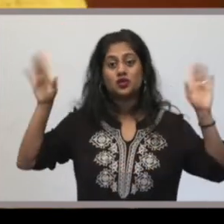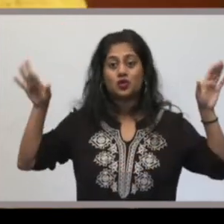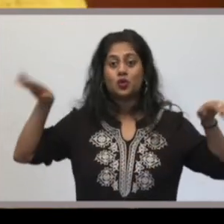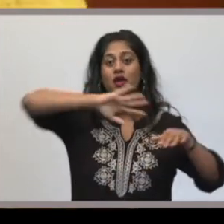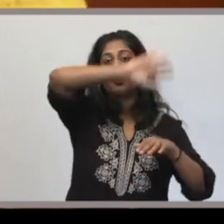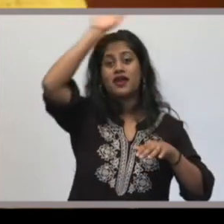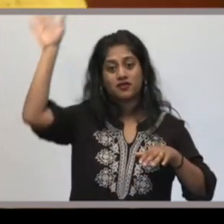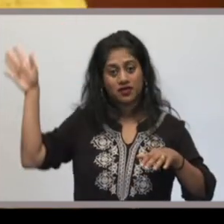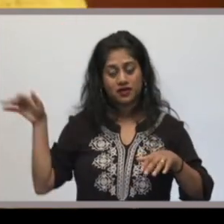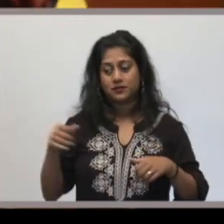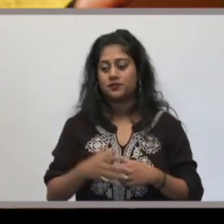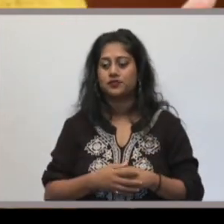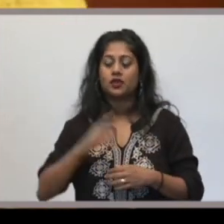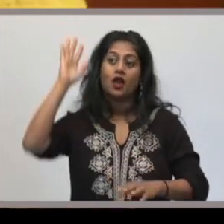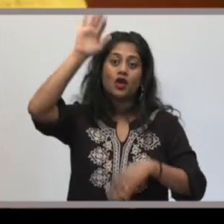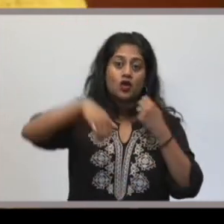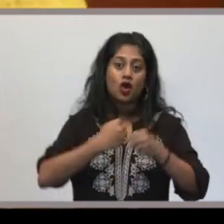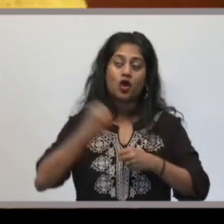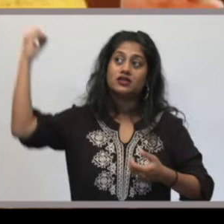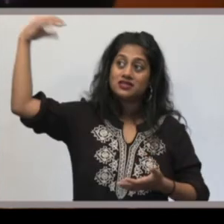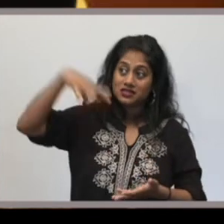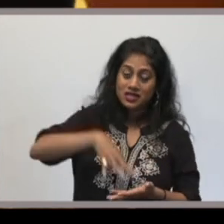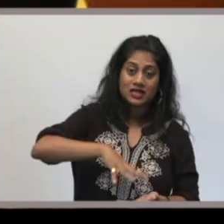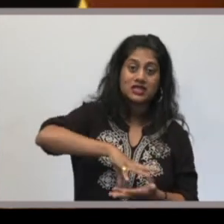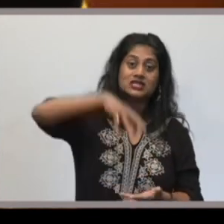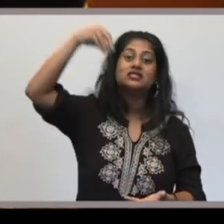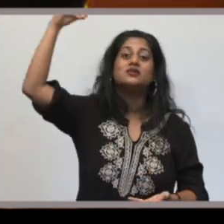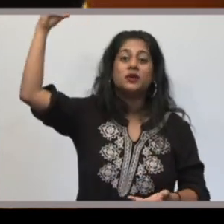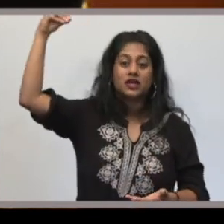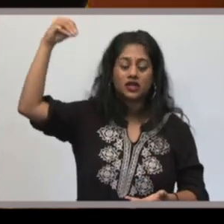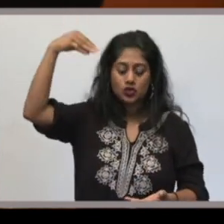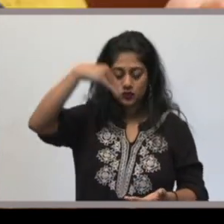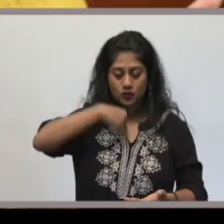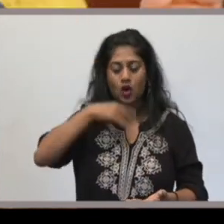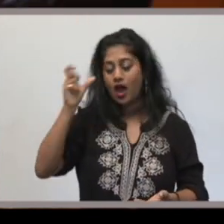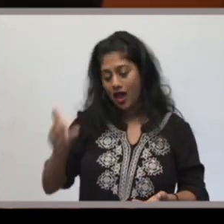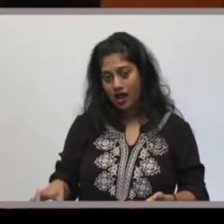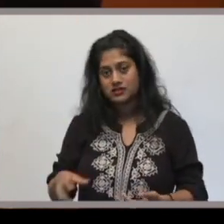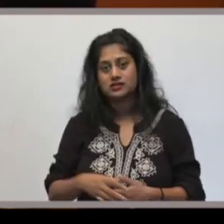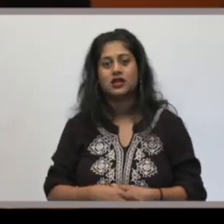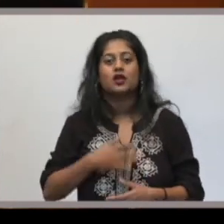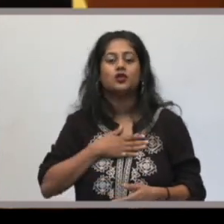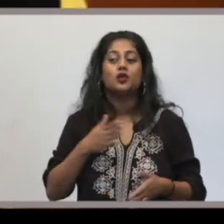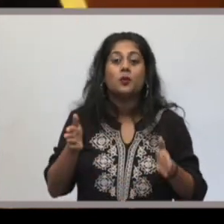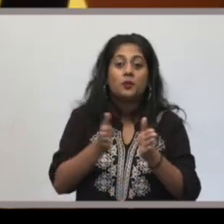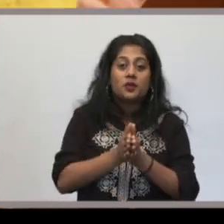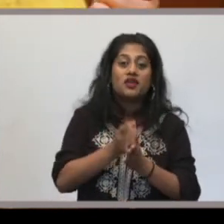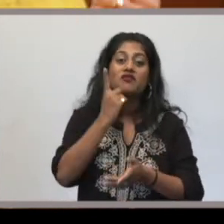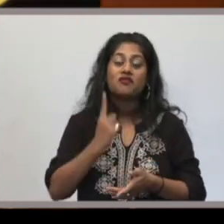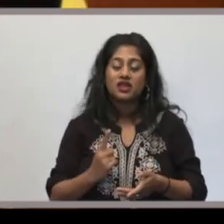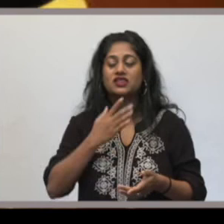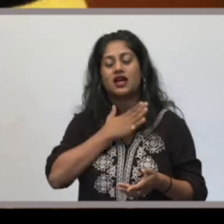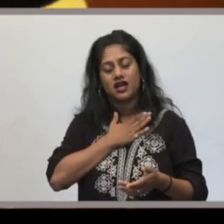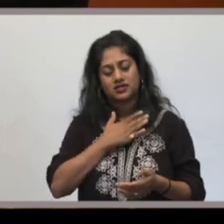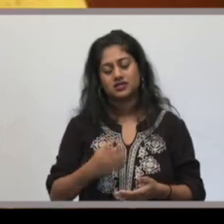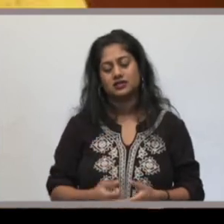here, right? And these words are, I'm going to send you another counselor. I'm going to send you another comforter.